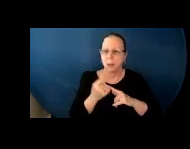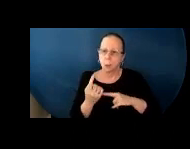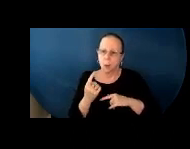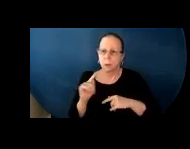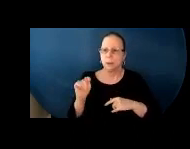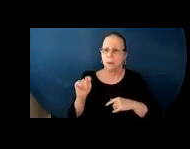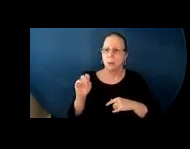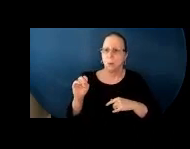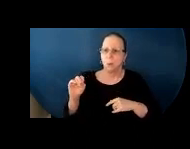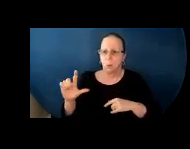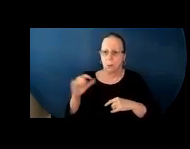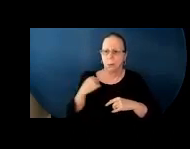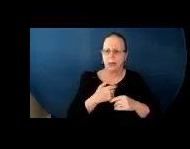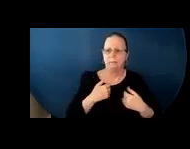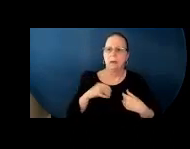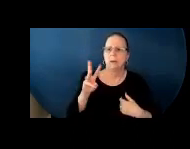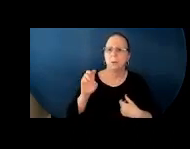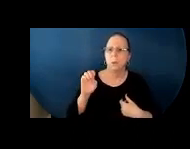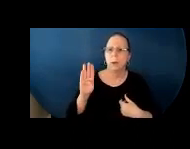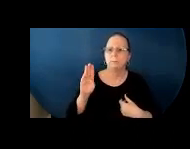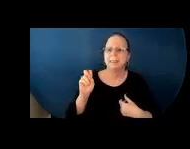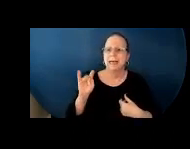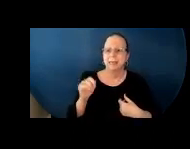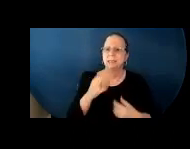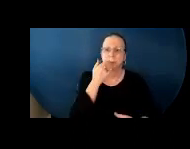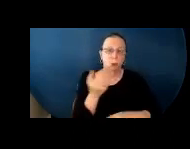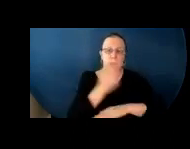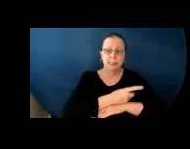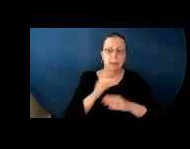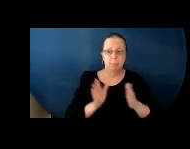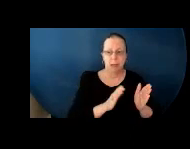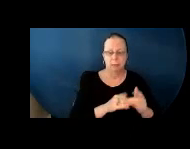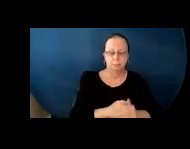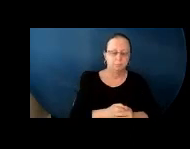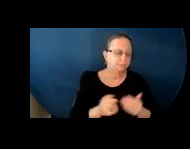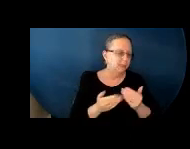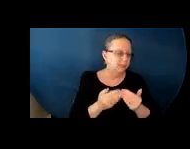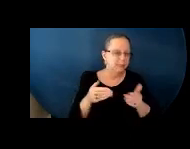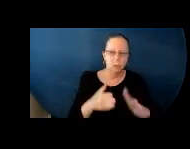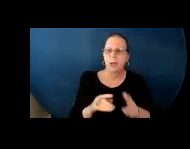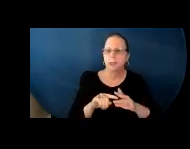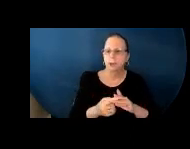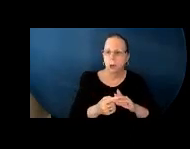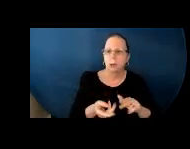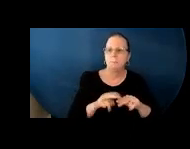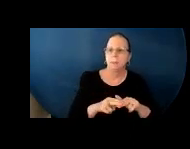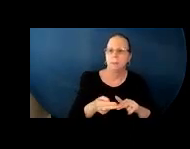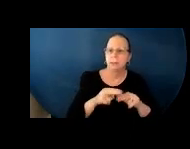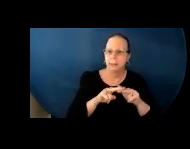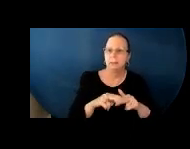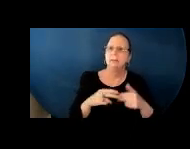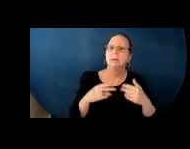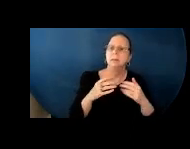website, if you want to check it out, is the Good Day Plan, right? And so the Good Day Plan is just an easy way to start building competence. Next